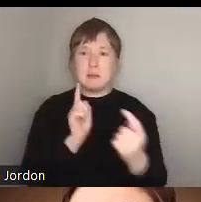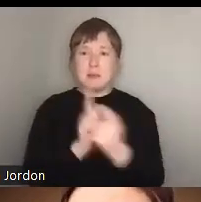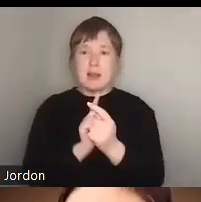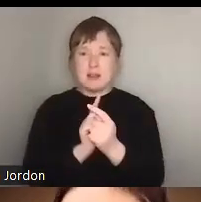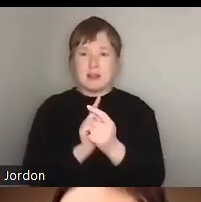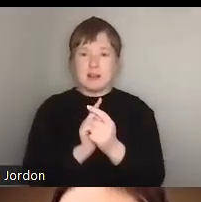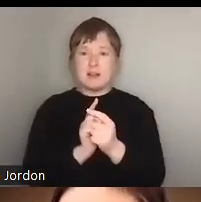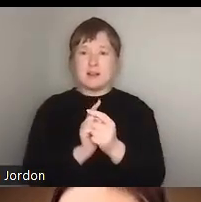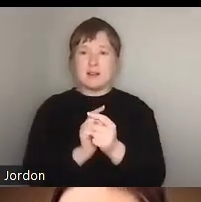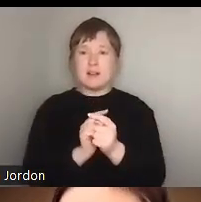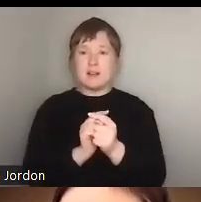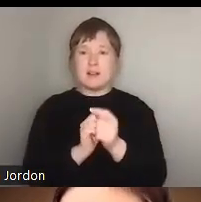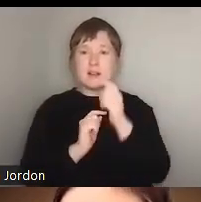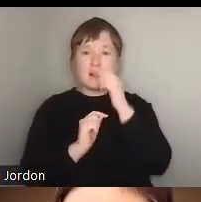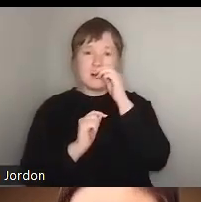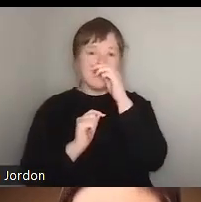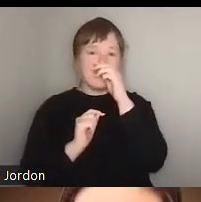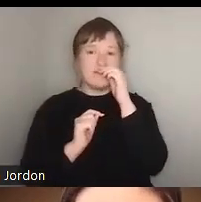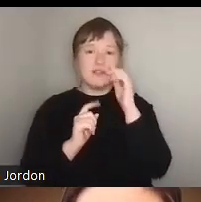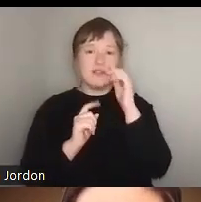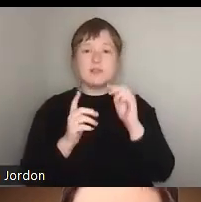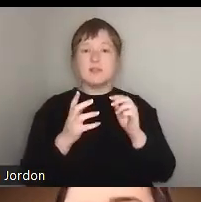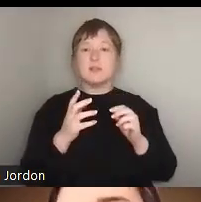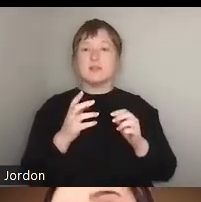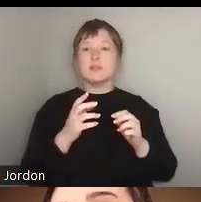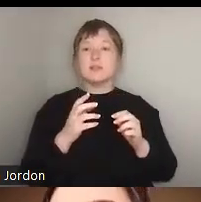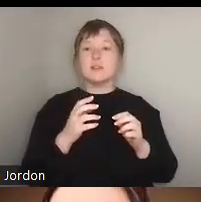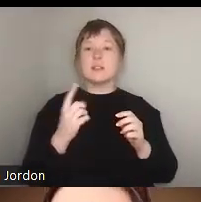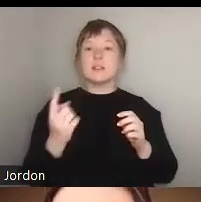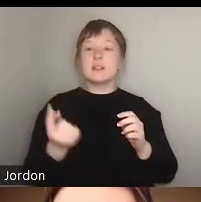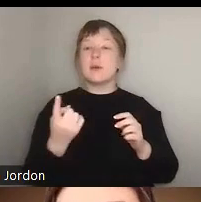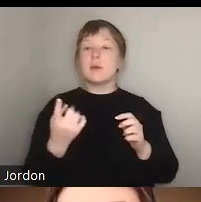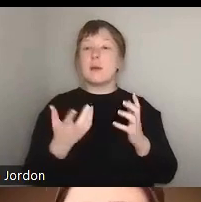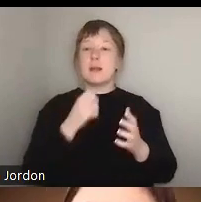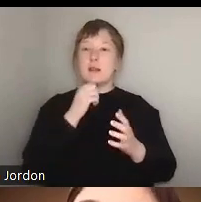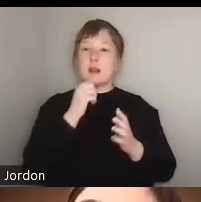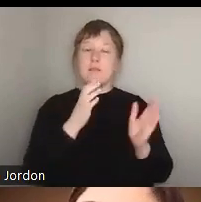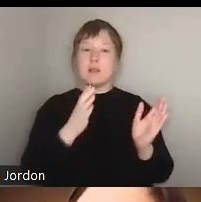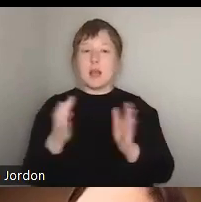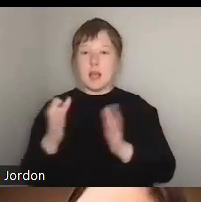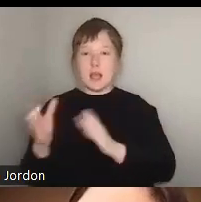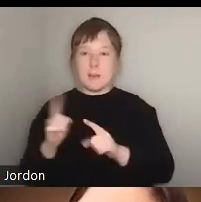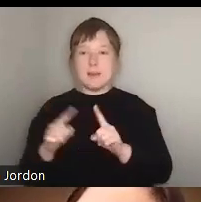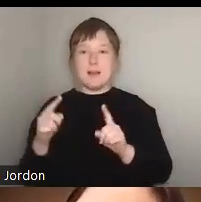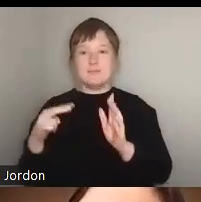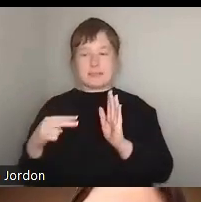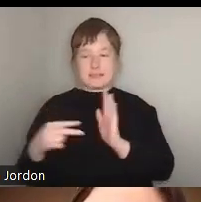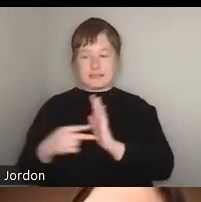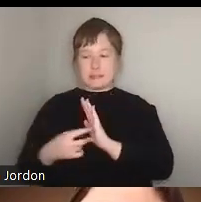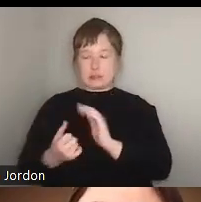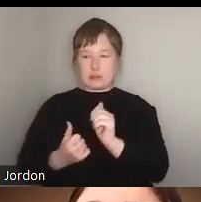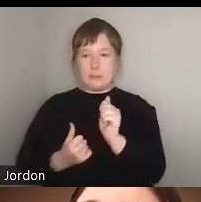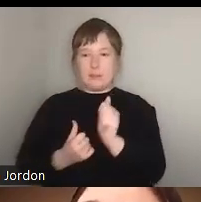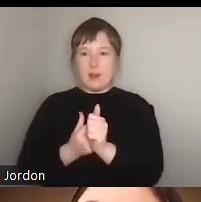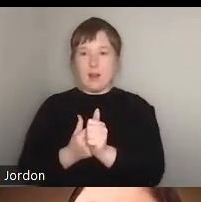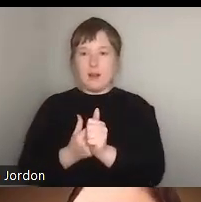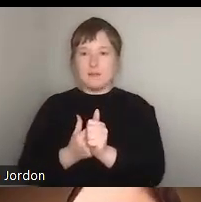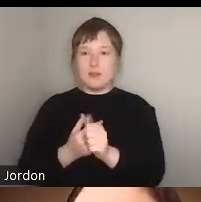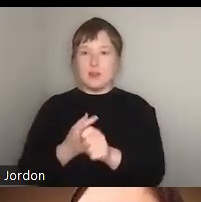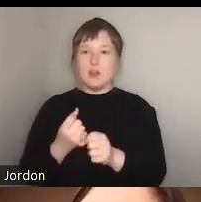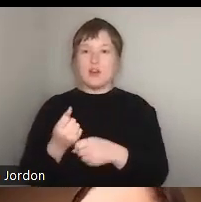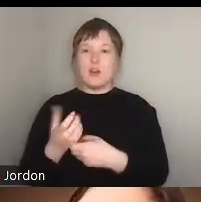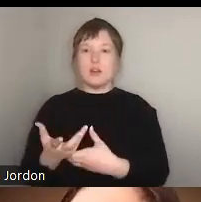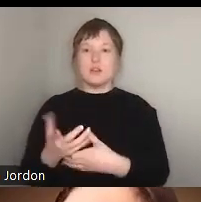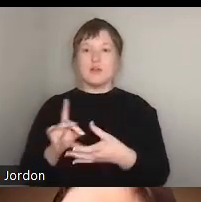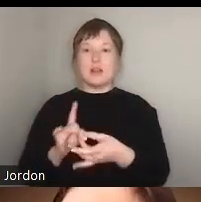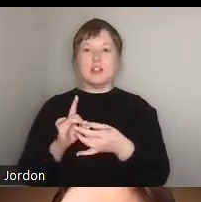To an extent, is what we're talking about, knowingly or intentionally. Someone might not be plotting it, but there are intentions behind it to make the relationship